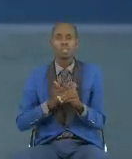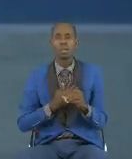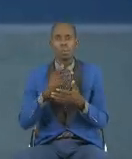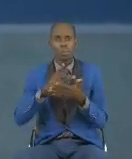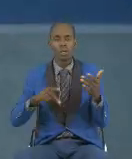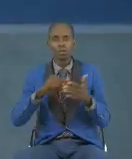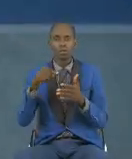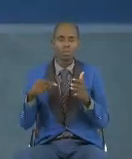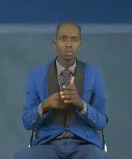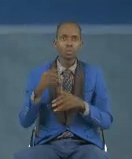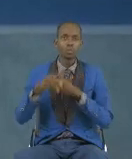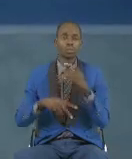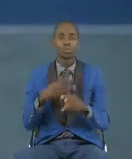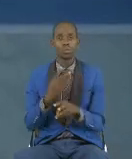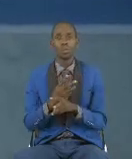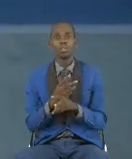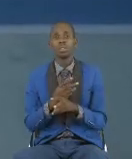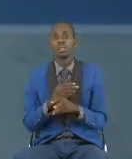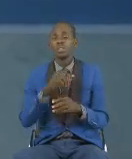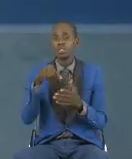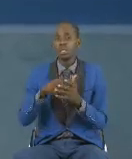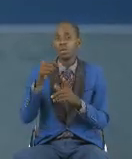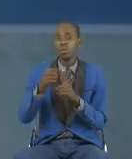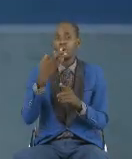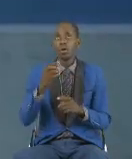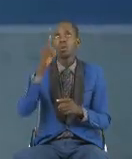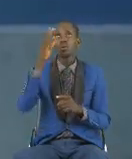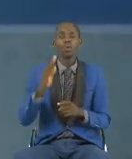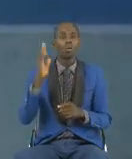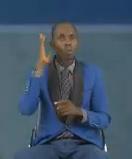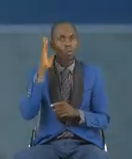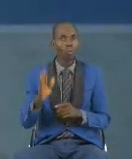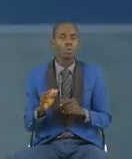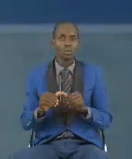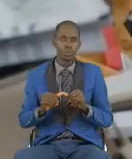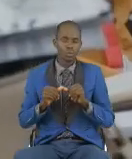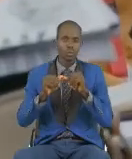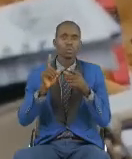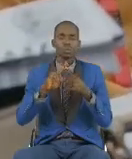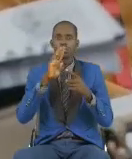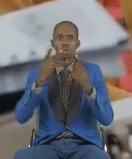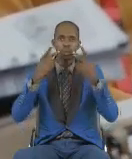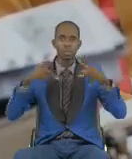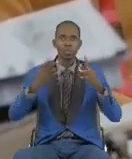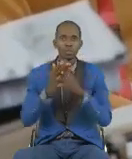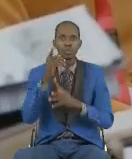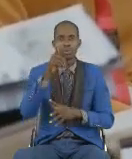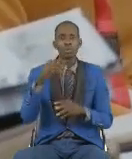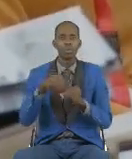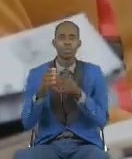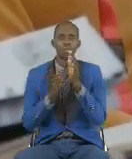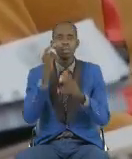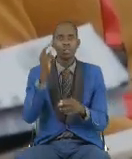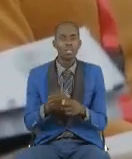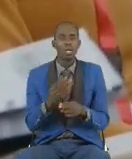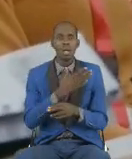the world, this word of God will continue being proclaimed through you in Jesus' name. Amen. And the benefit of